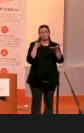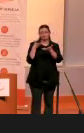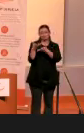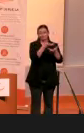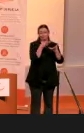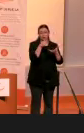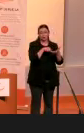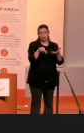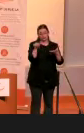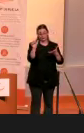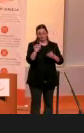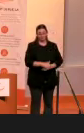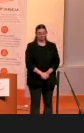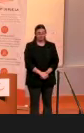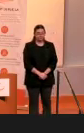Q&A.